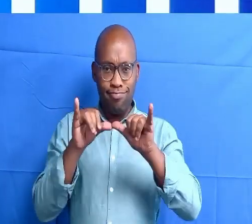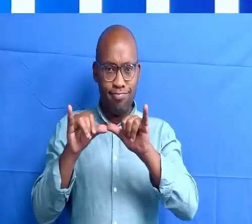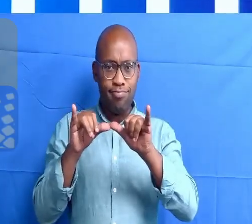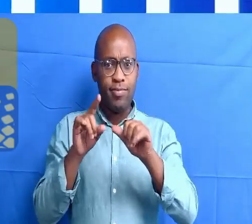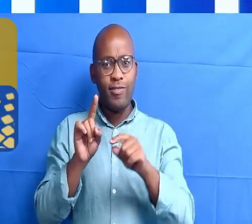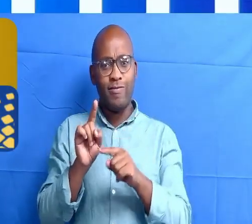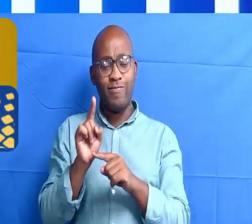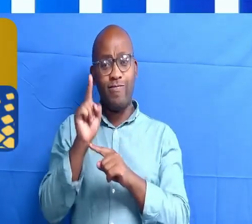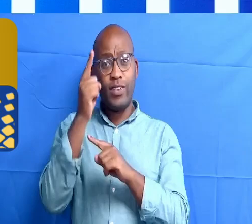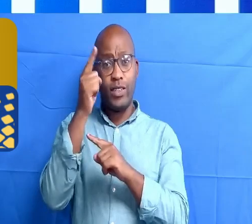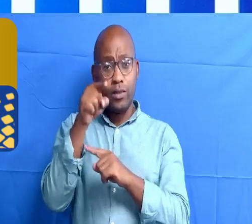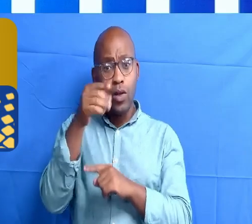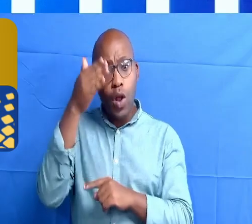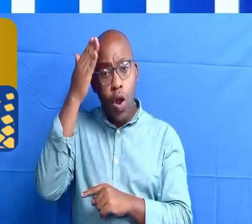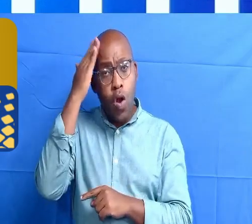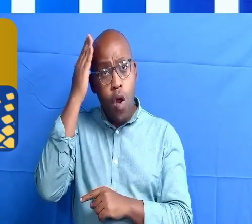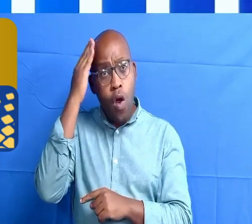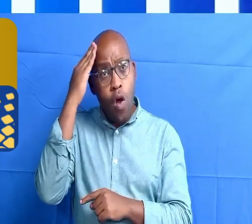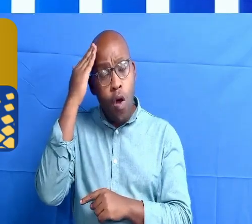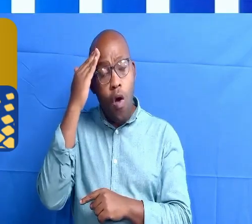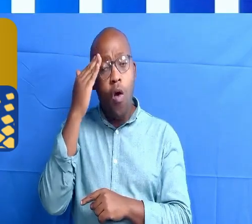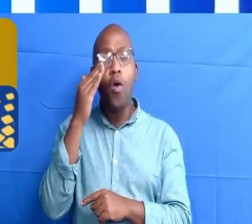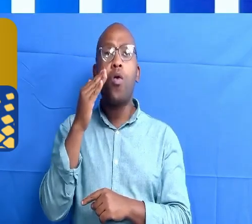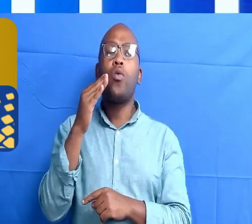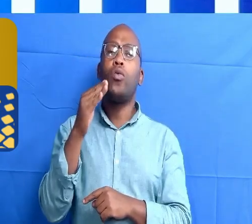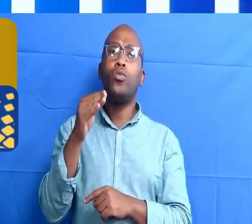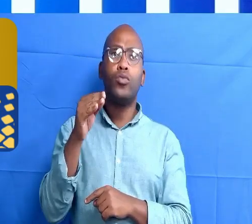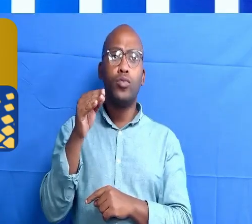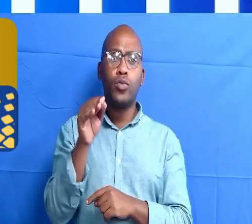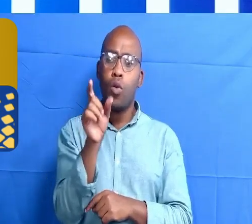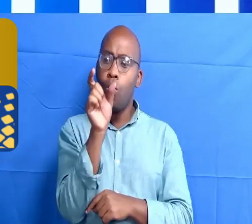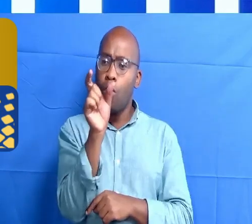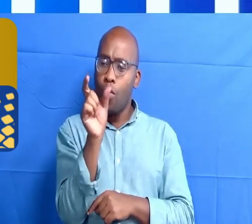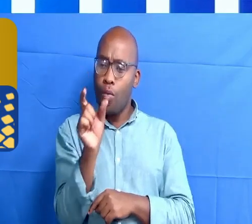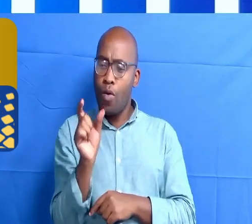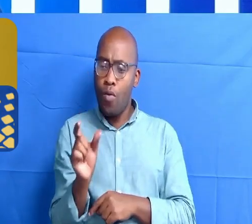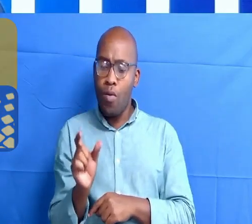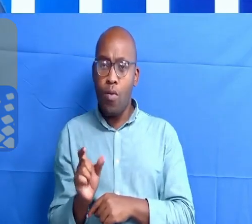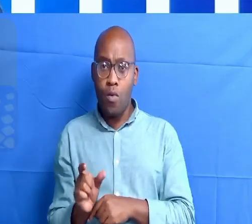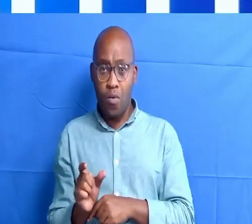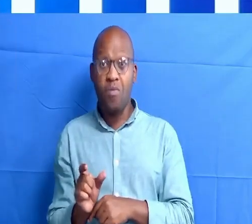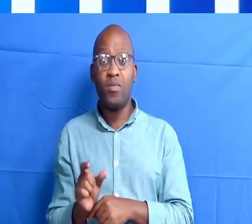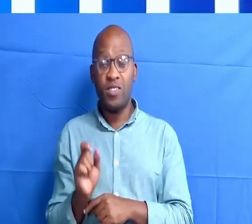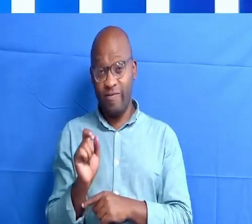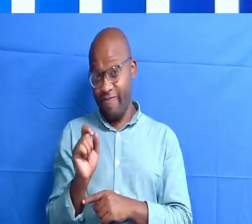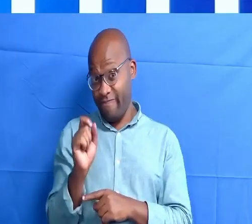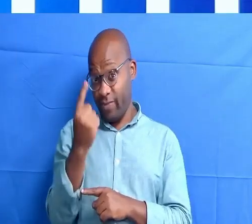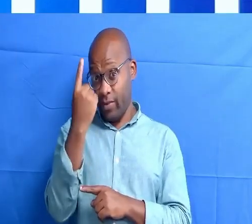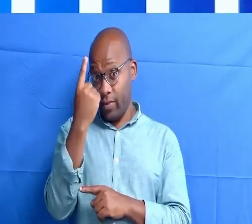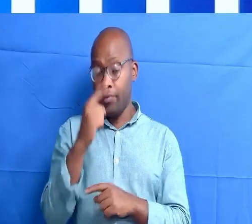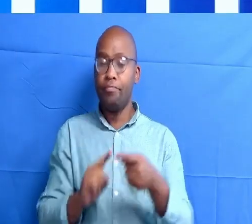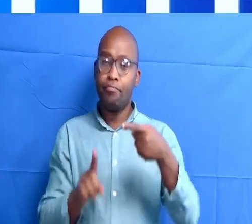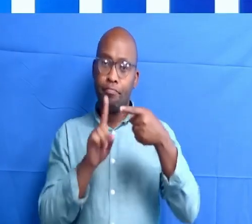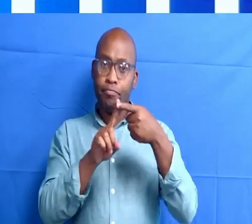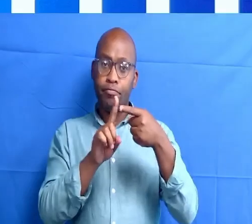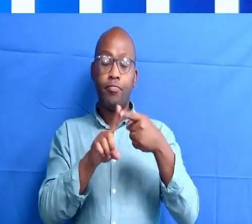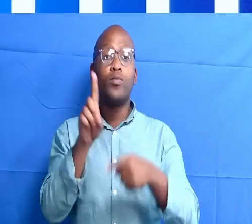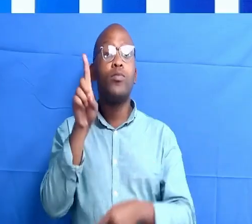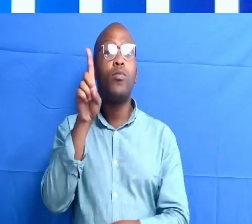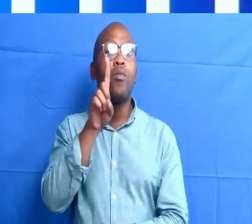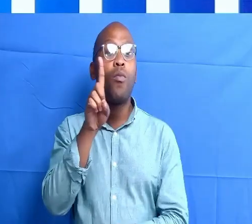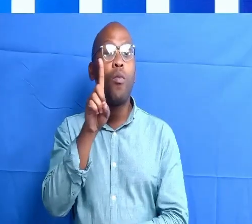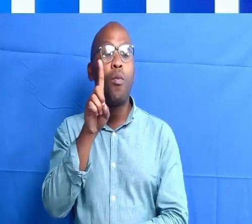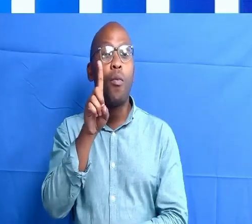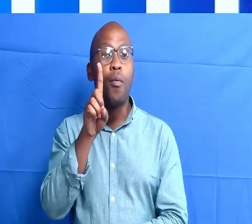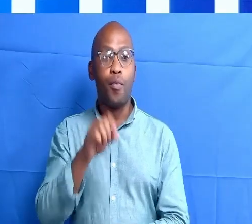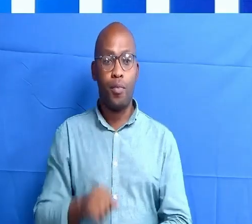able to do the key concept and the terminology of these topics. The first one, terminology and the